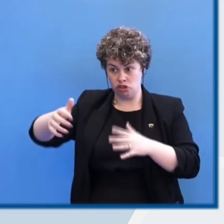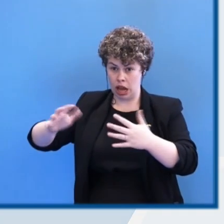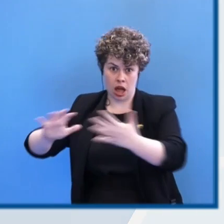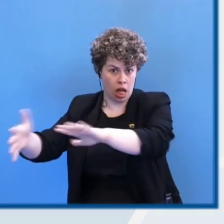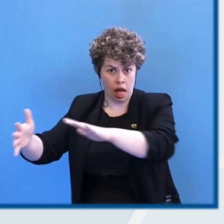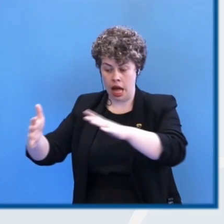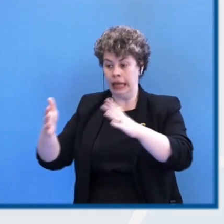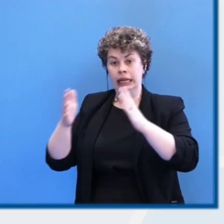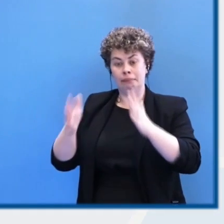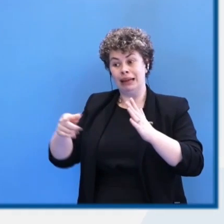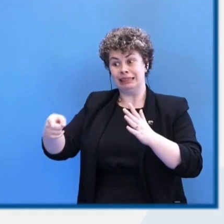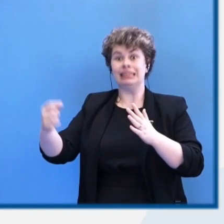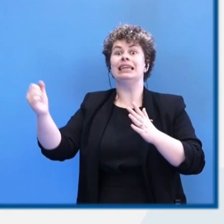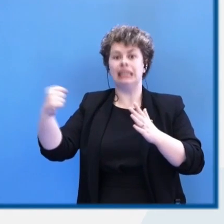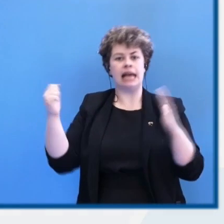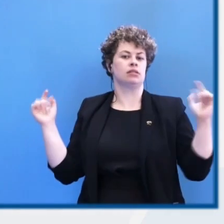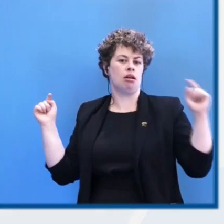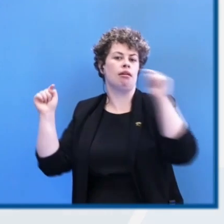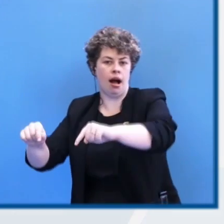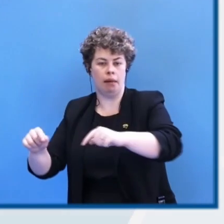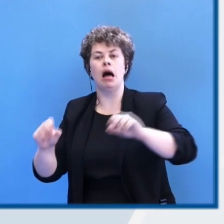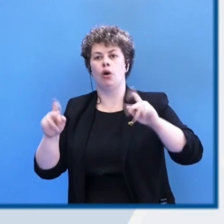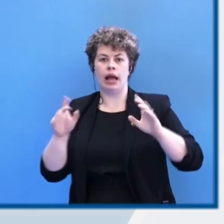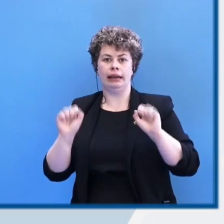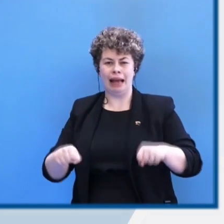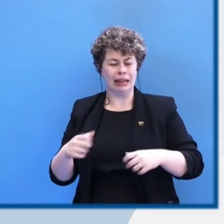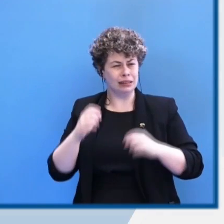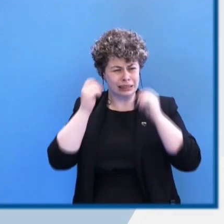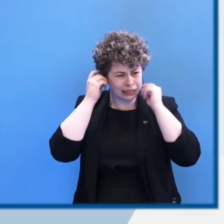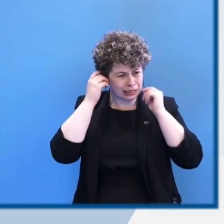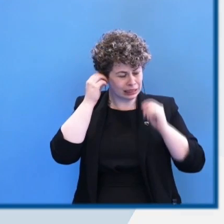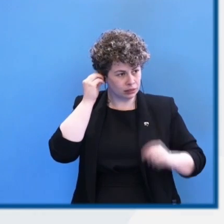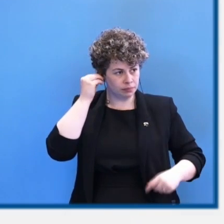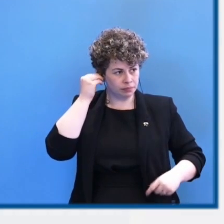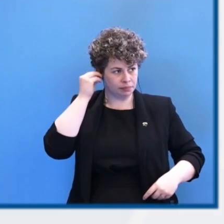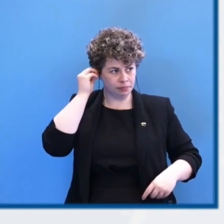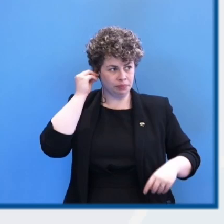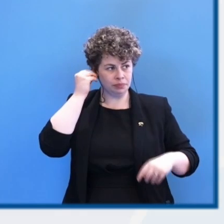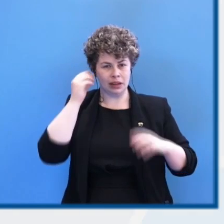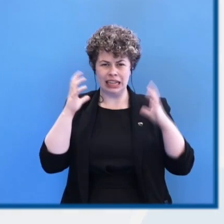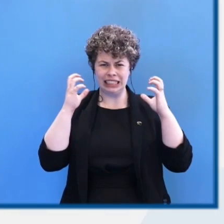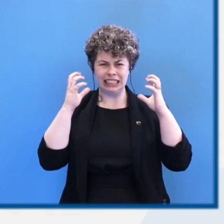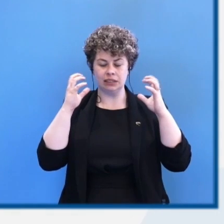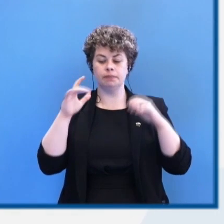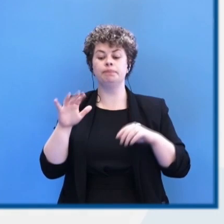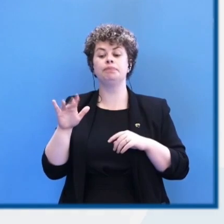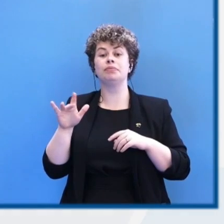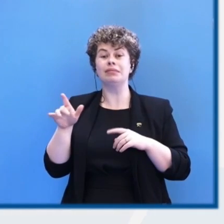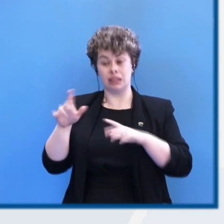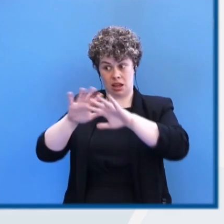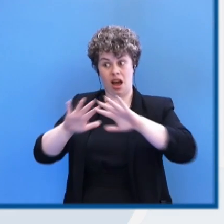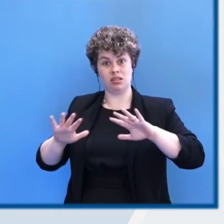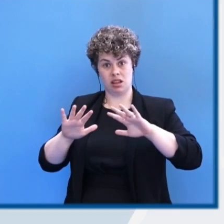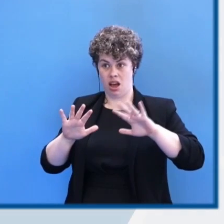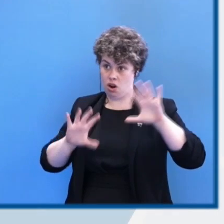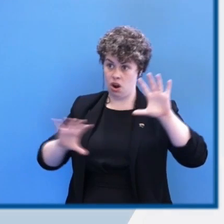think, but however, when it comes to what ASEAN had done, the ASEAN Committee had done,